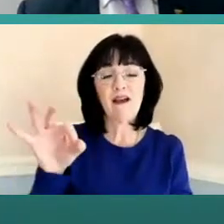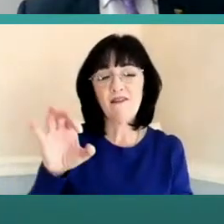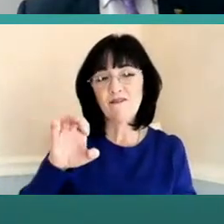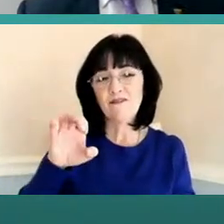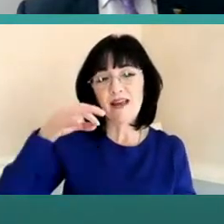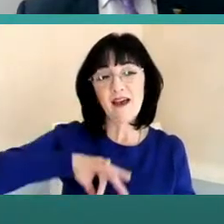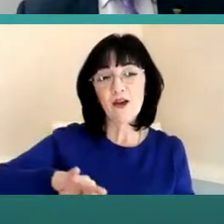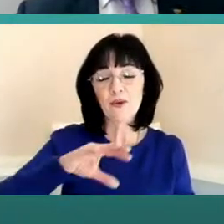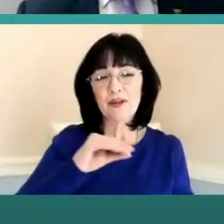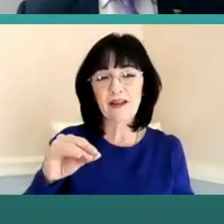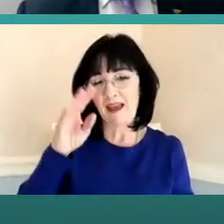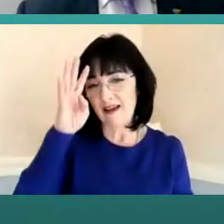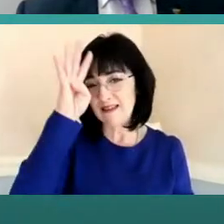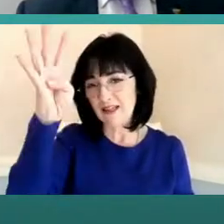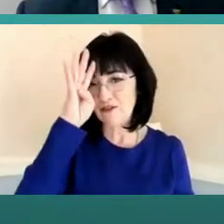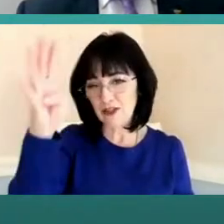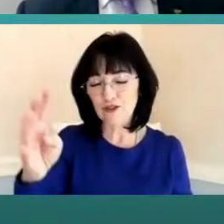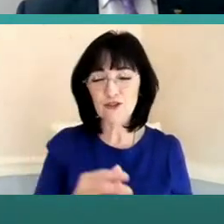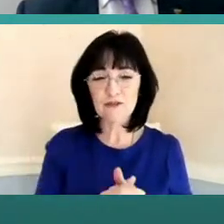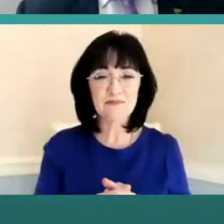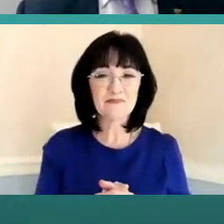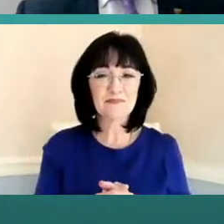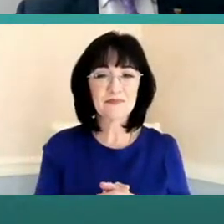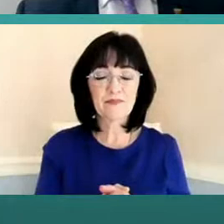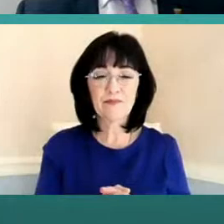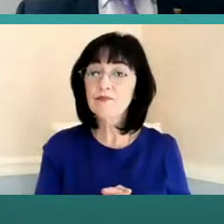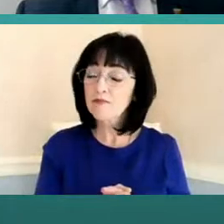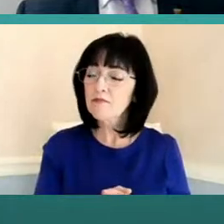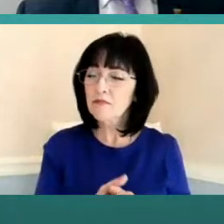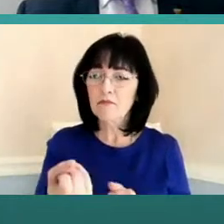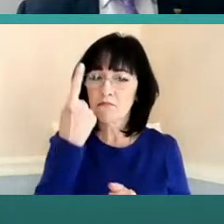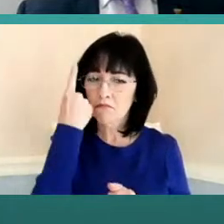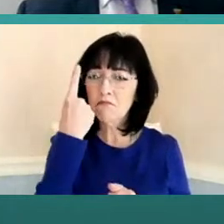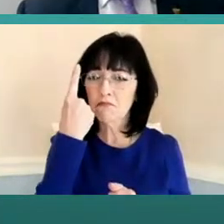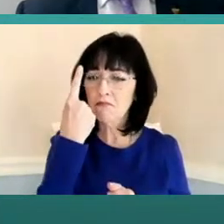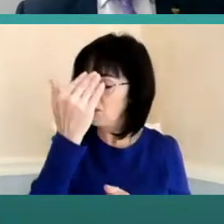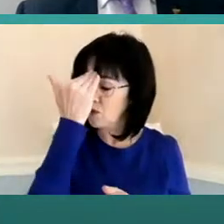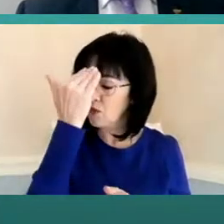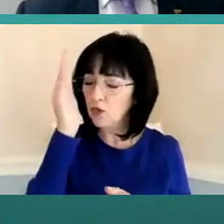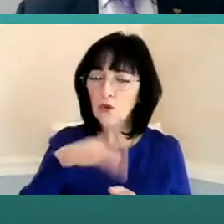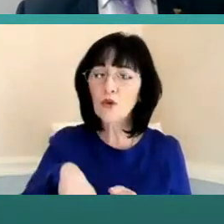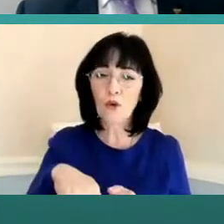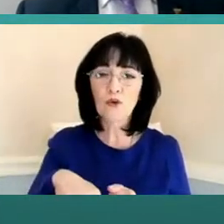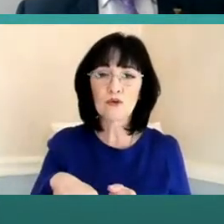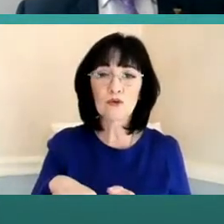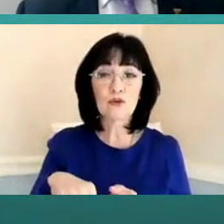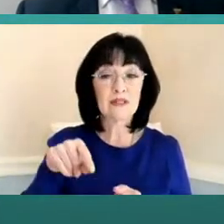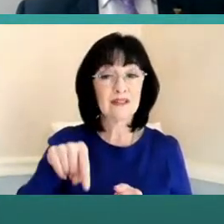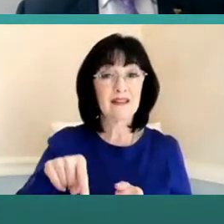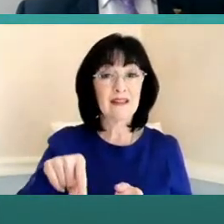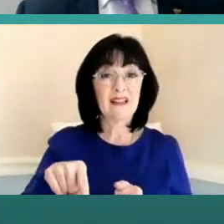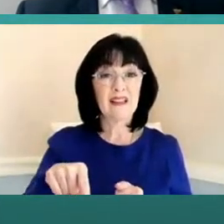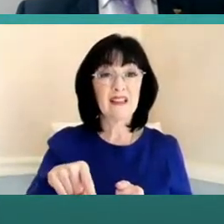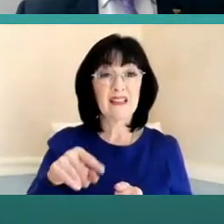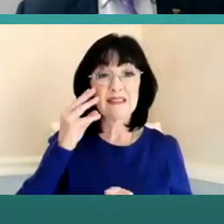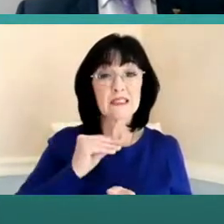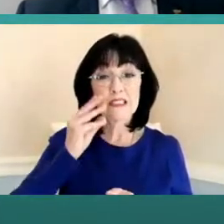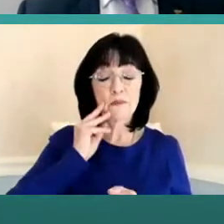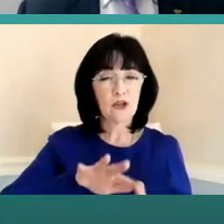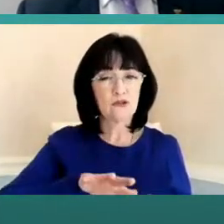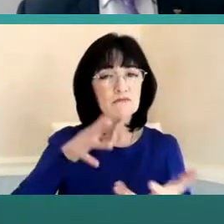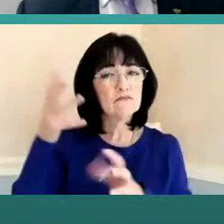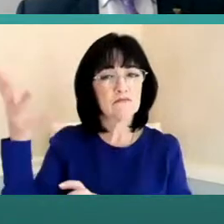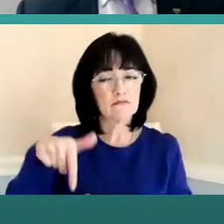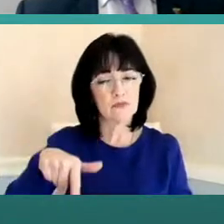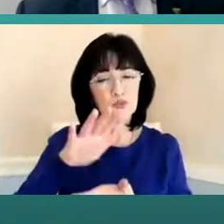There's no doubt that COVID-19 and the pandemic has disrupted students' experiences this school year. Even